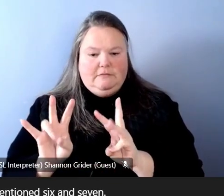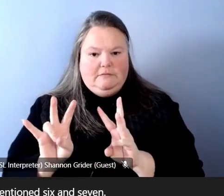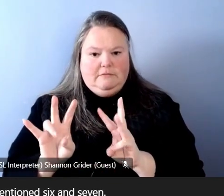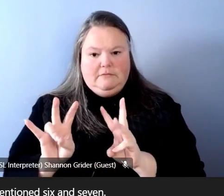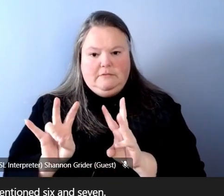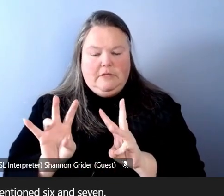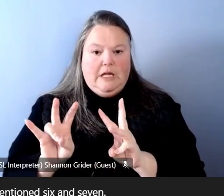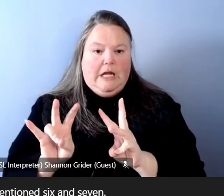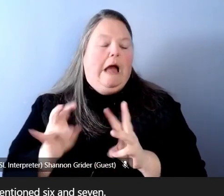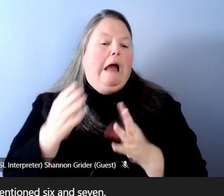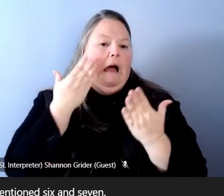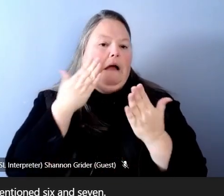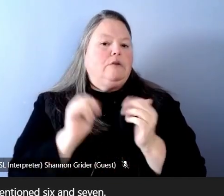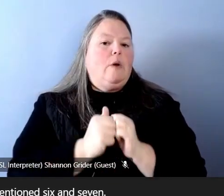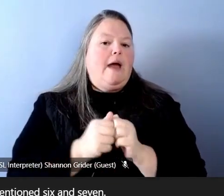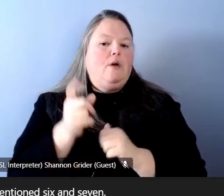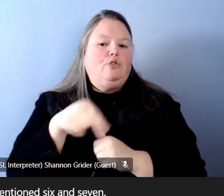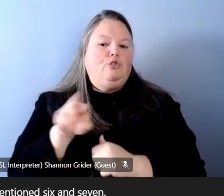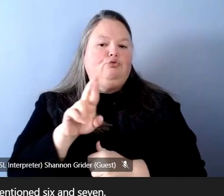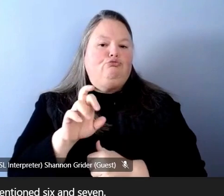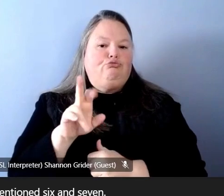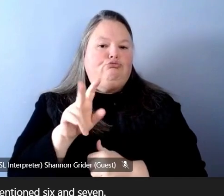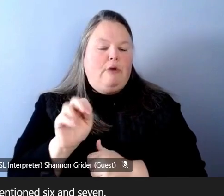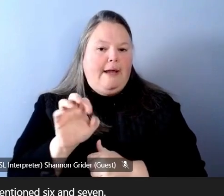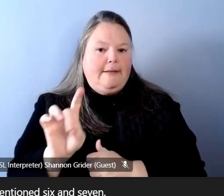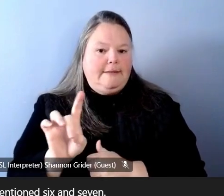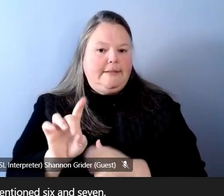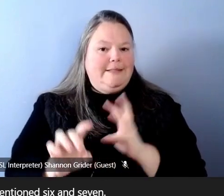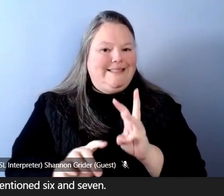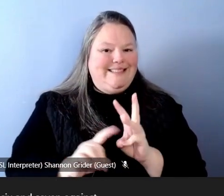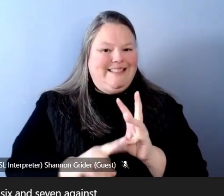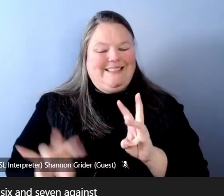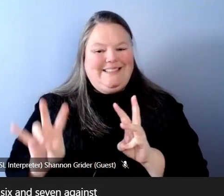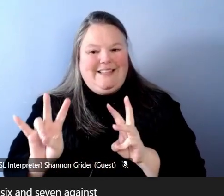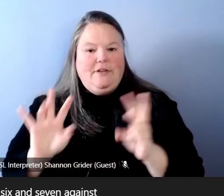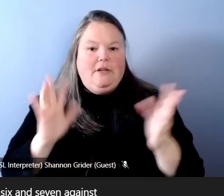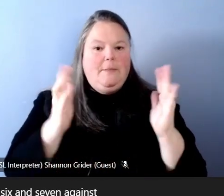And I don't know how you all ranked 6 and 7 against 1 and 3.